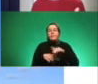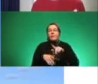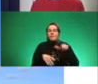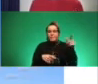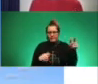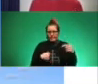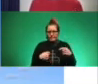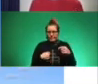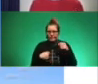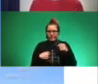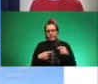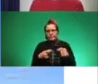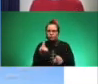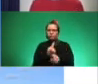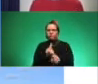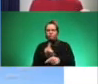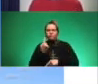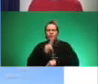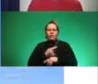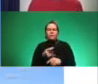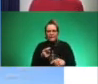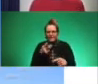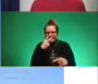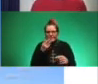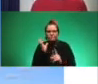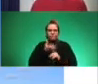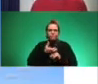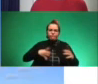me on a pretty typical day. You can see I'm dressed up in my